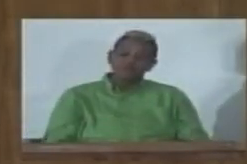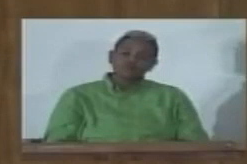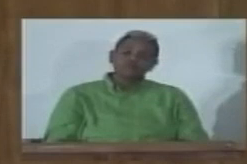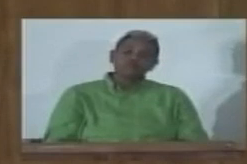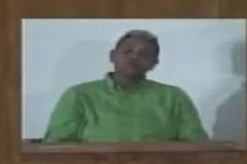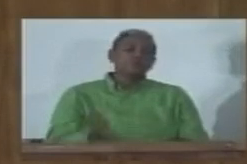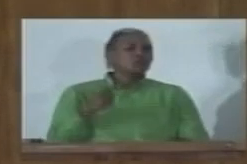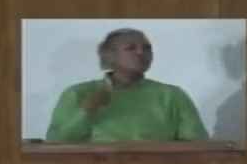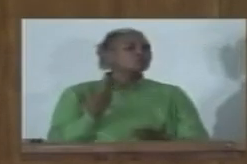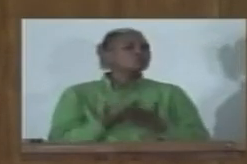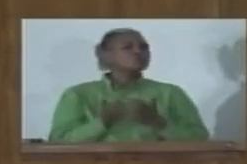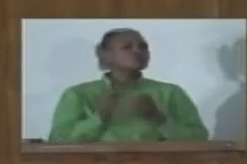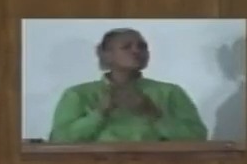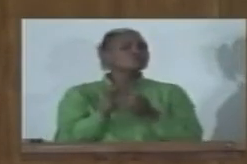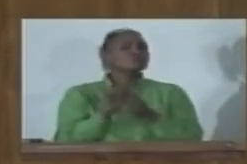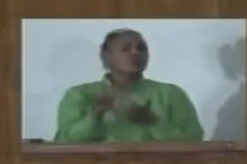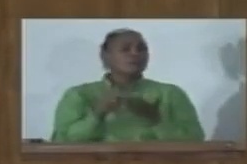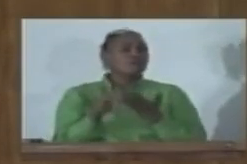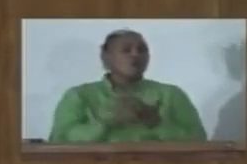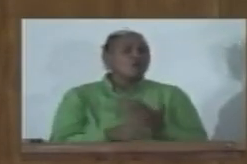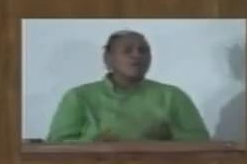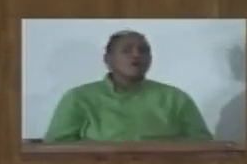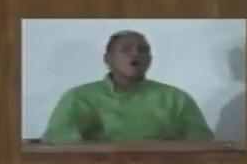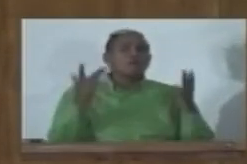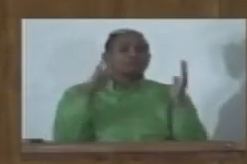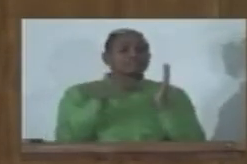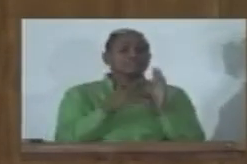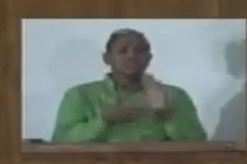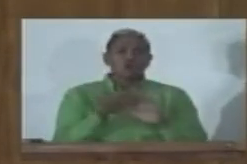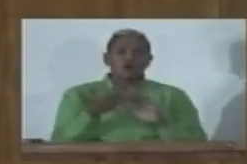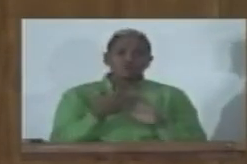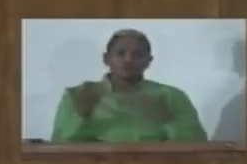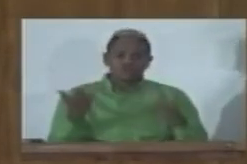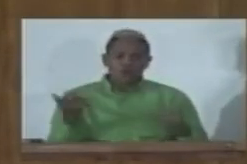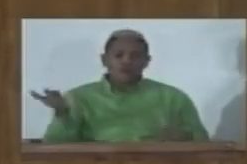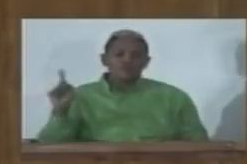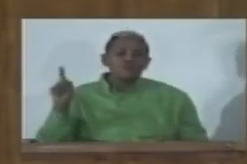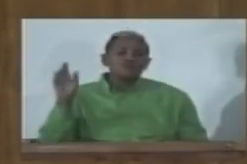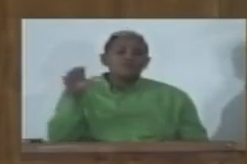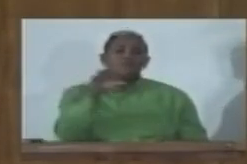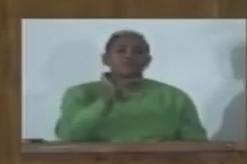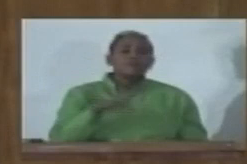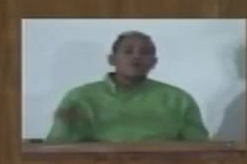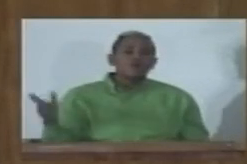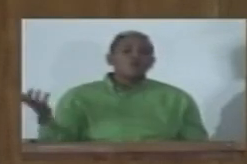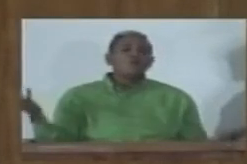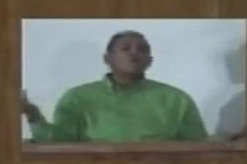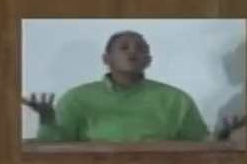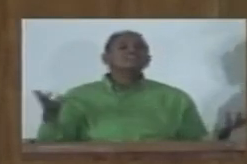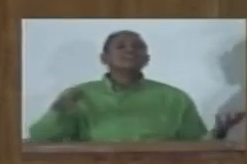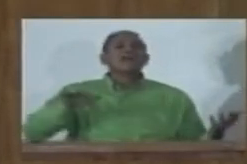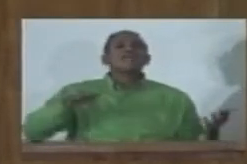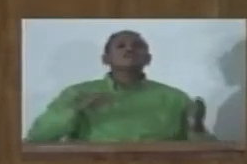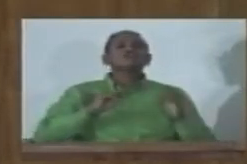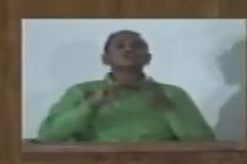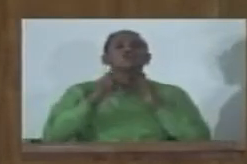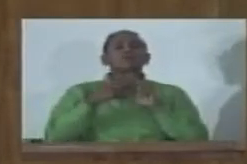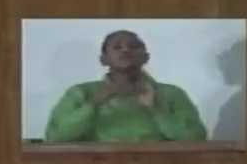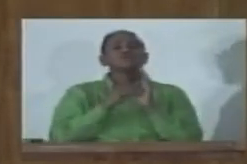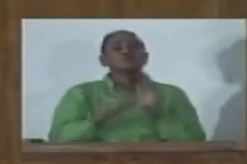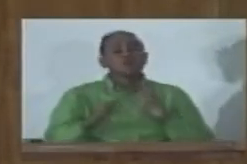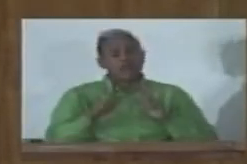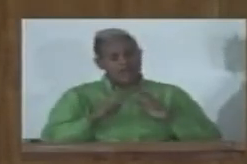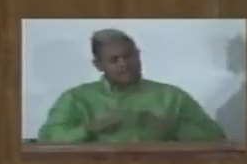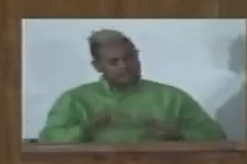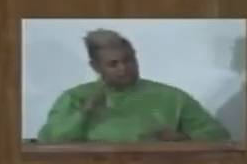with this program? How many centers are in operation and where? What is the average number of students assessed on